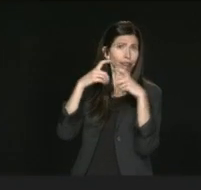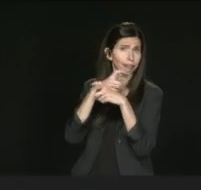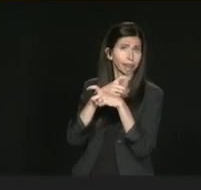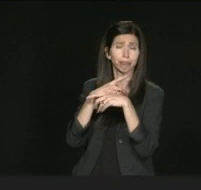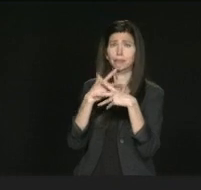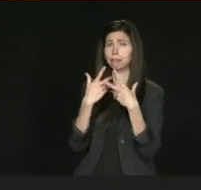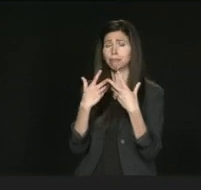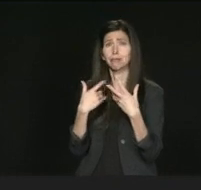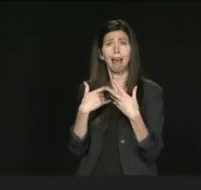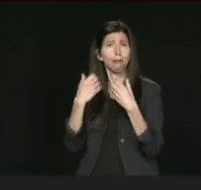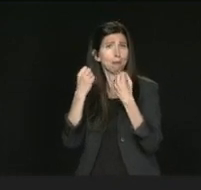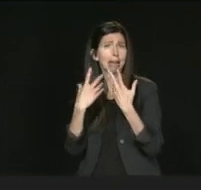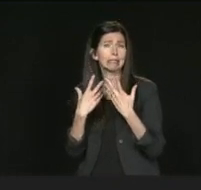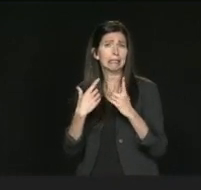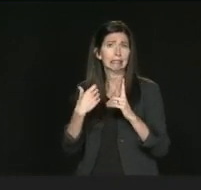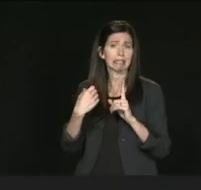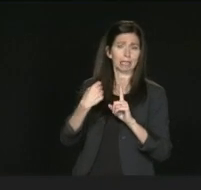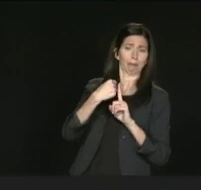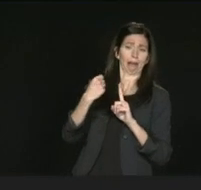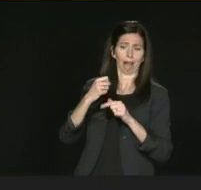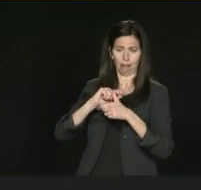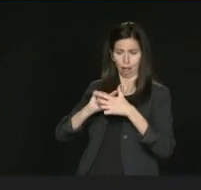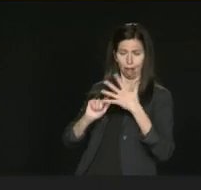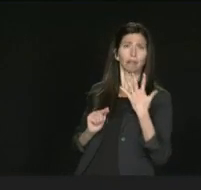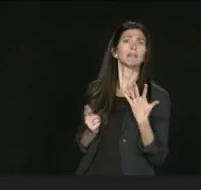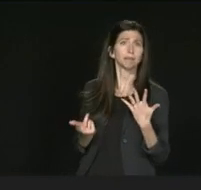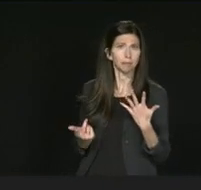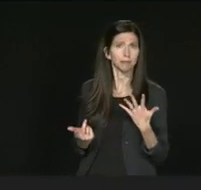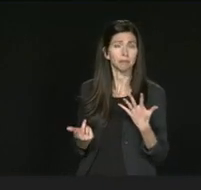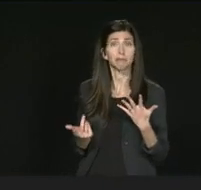it's necessarily been studied. We know